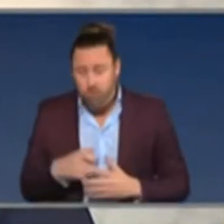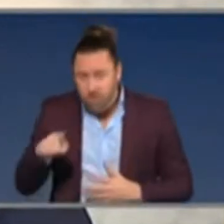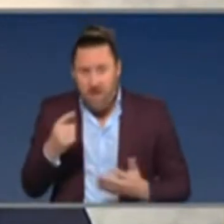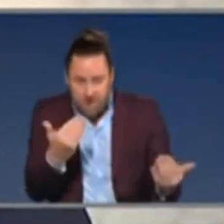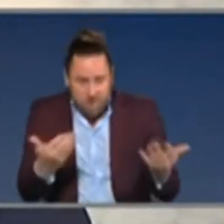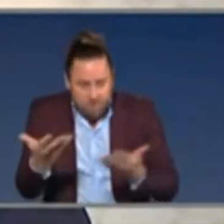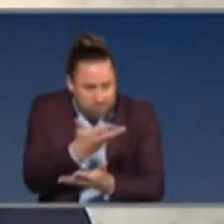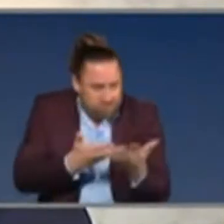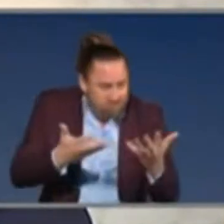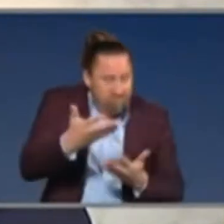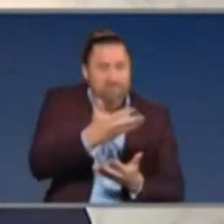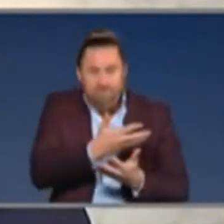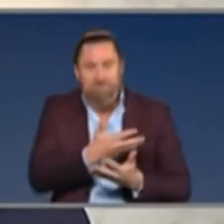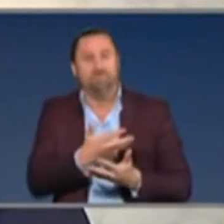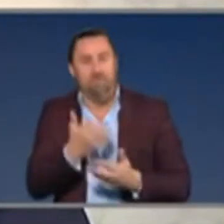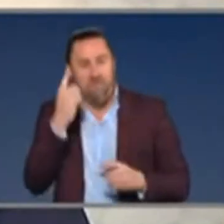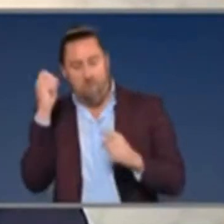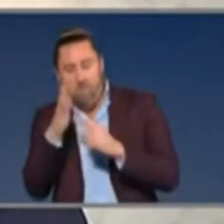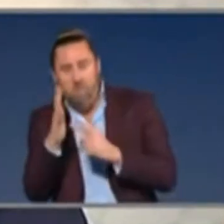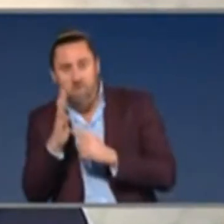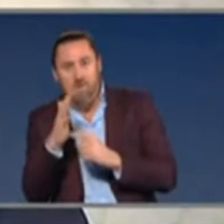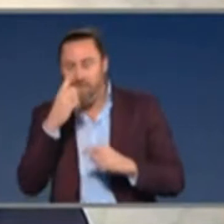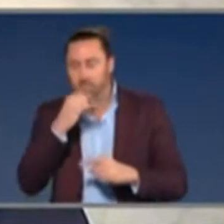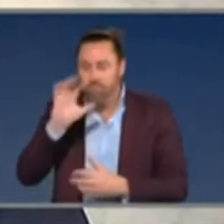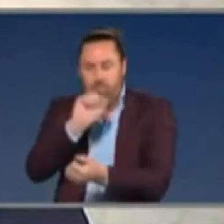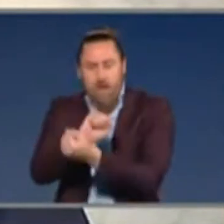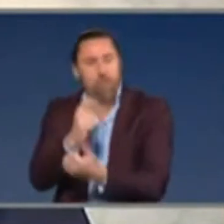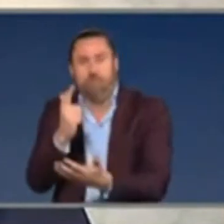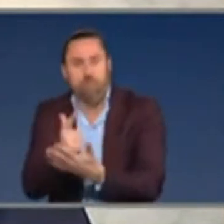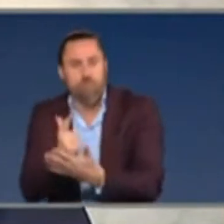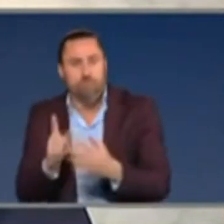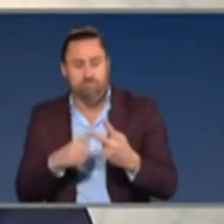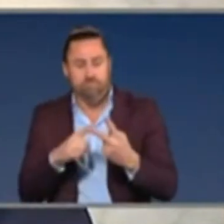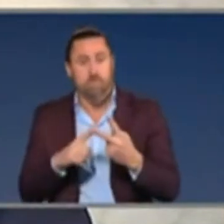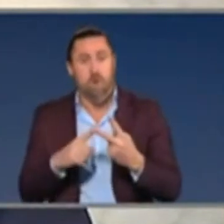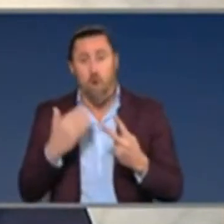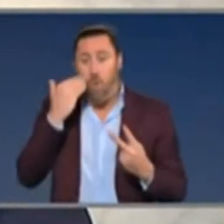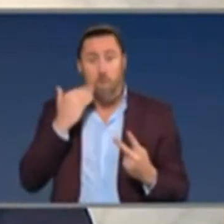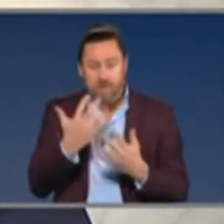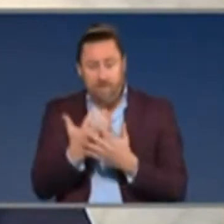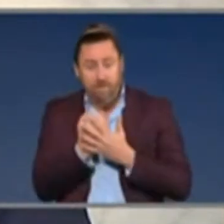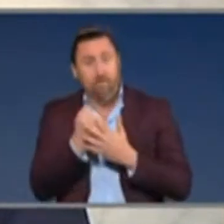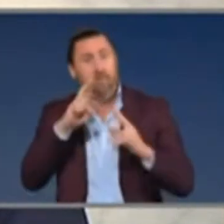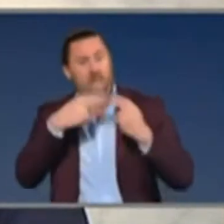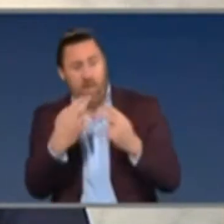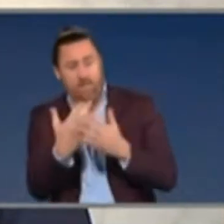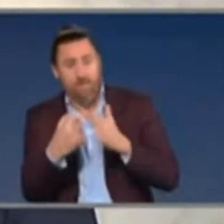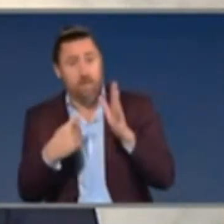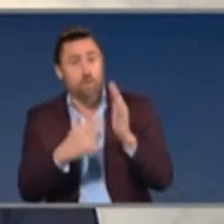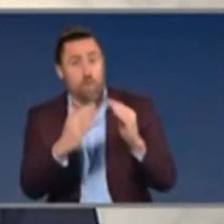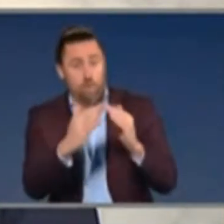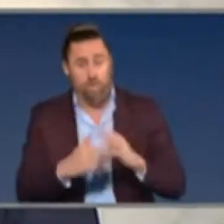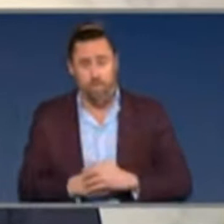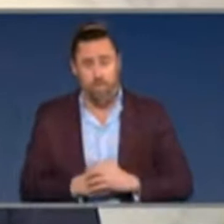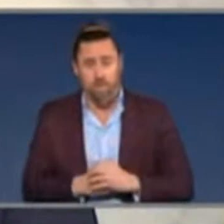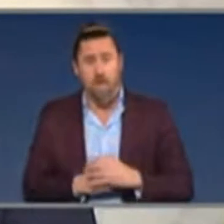rates, including family safety and the safety of women, and expanding those